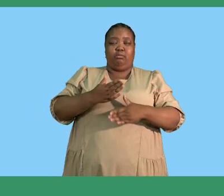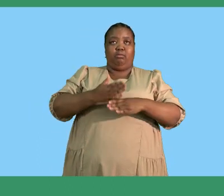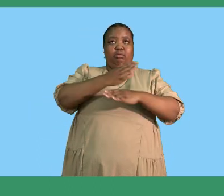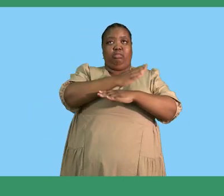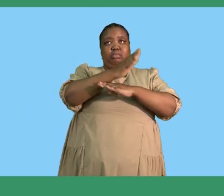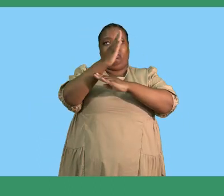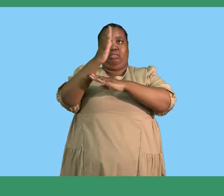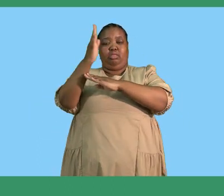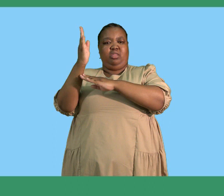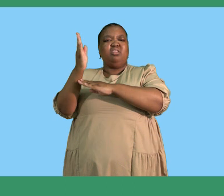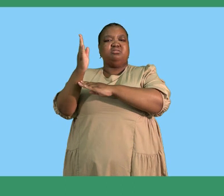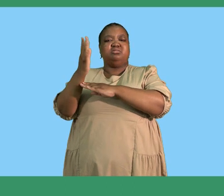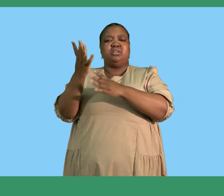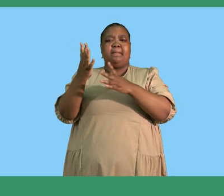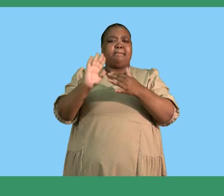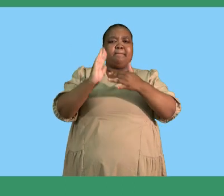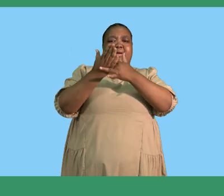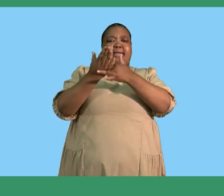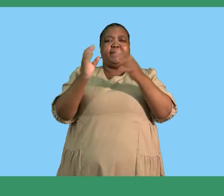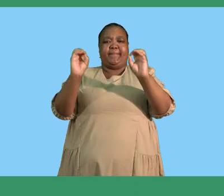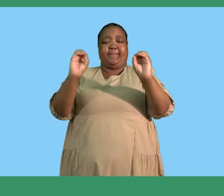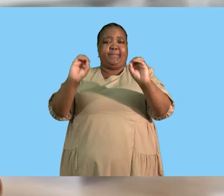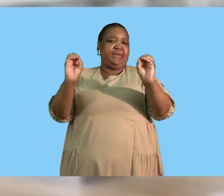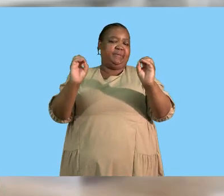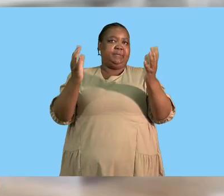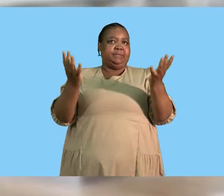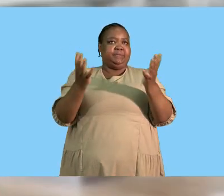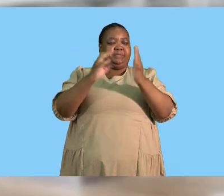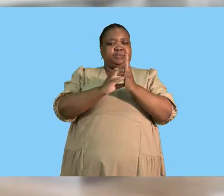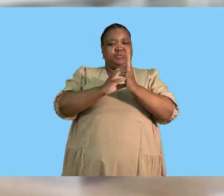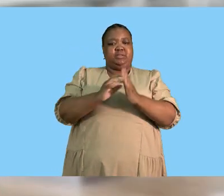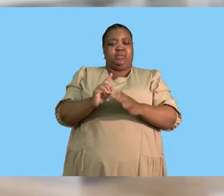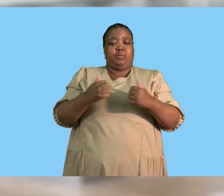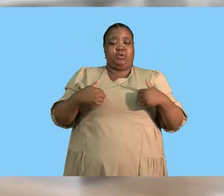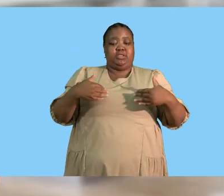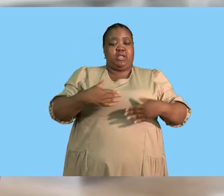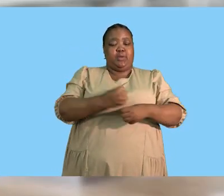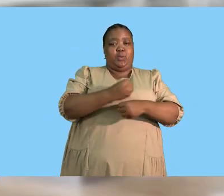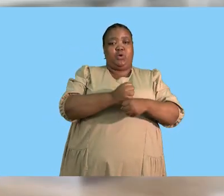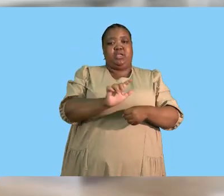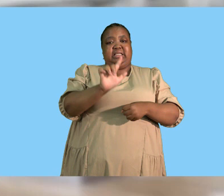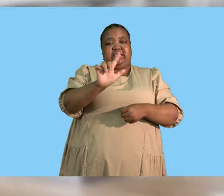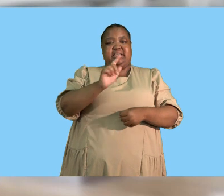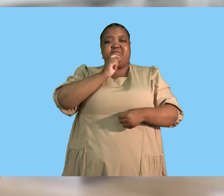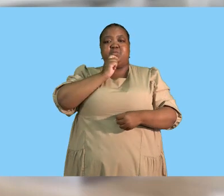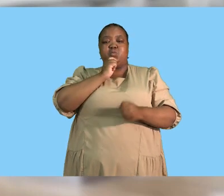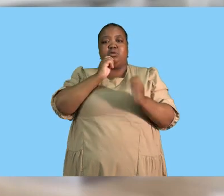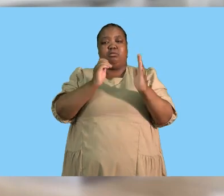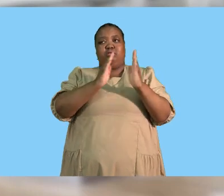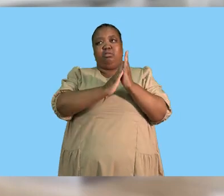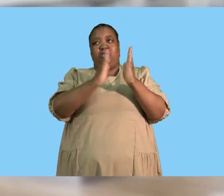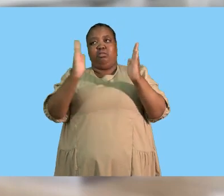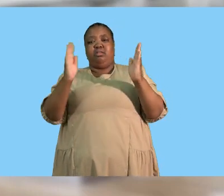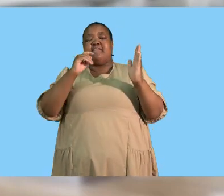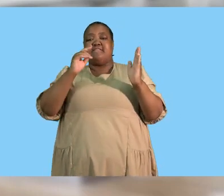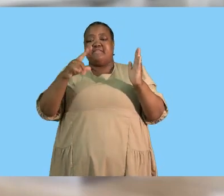long hours without breaks. Now imagine a scenario where you are supposed to work from 7 a.m. until 7